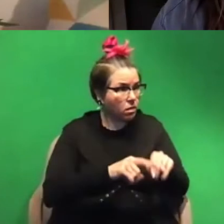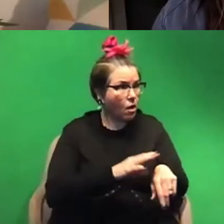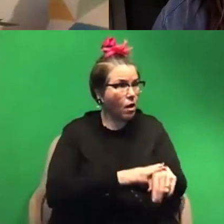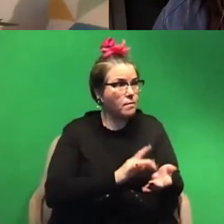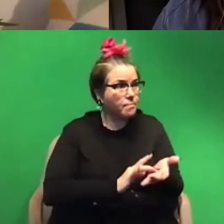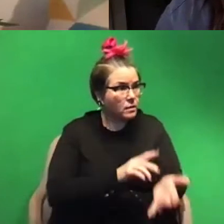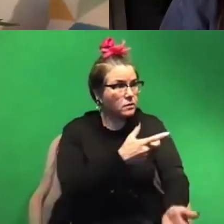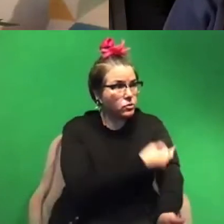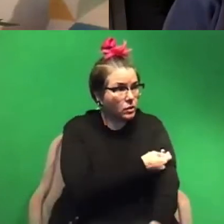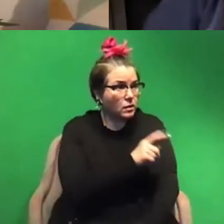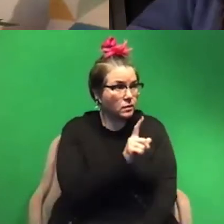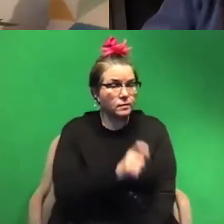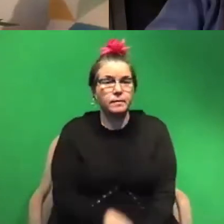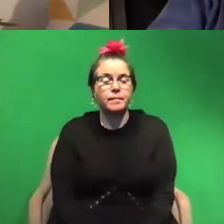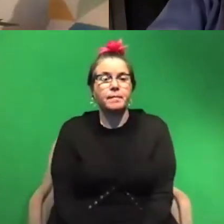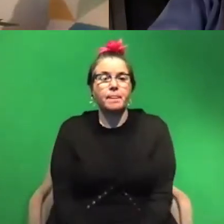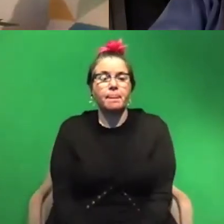etc.?